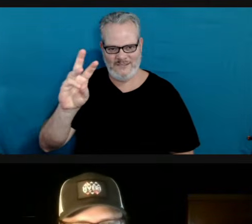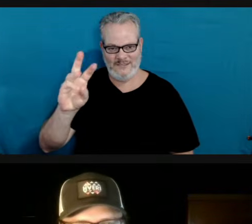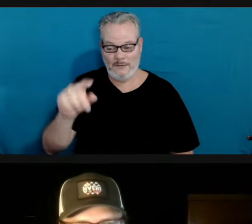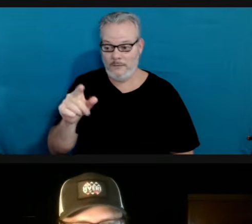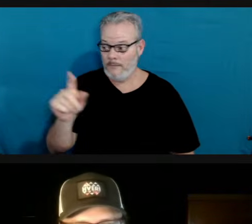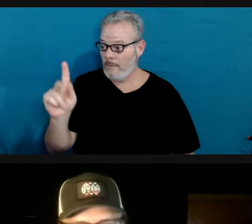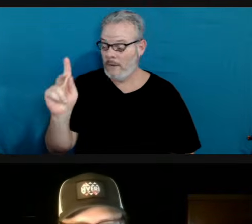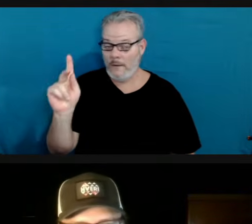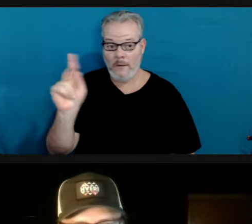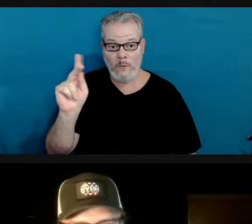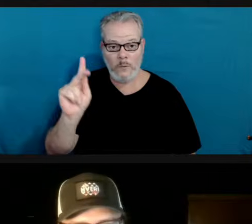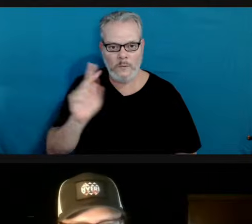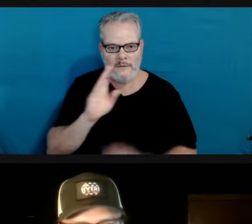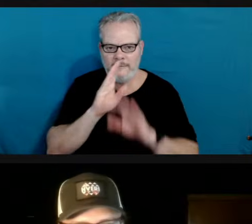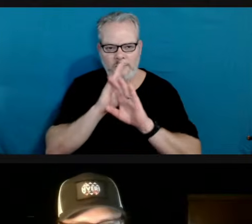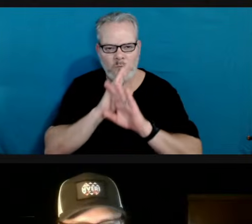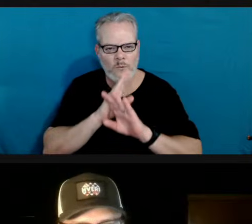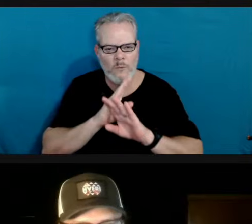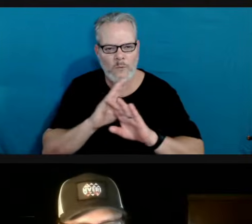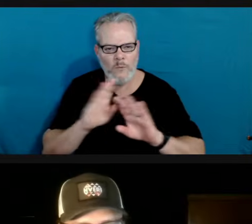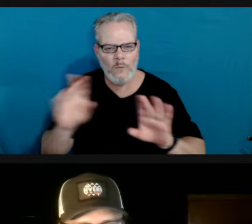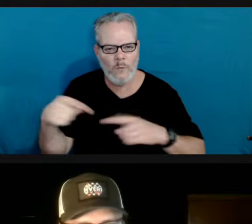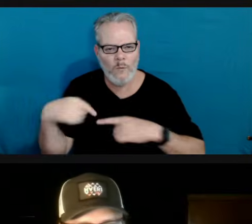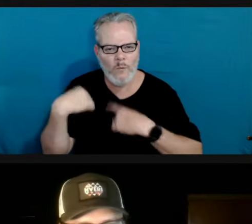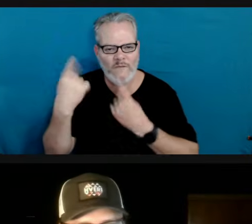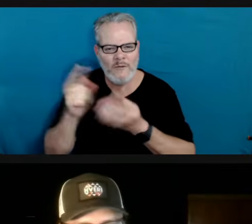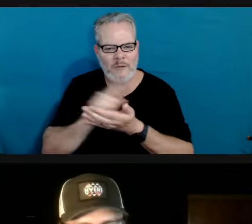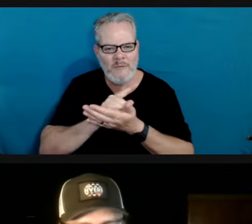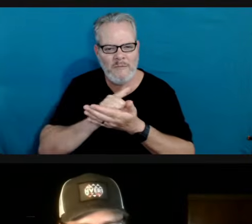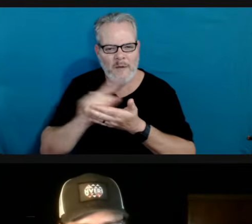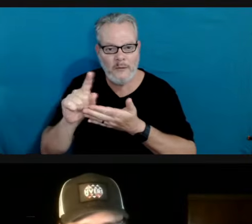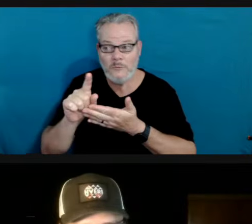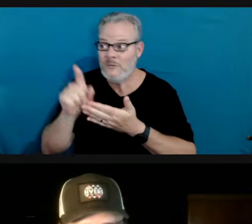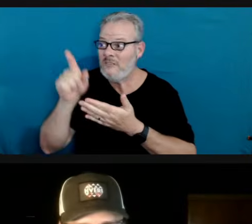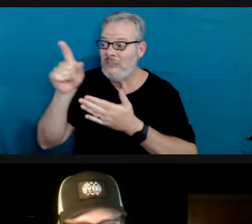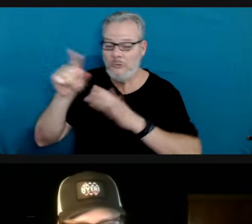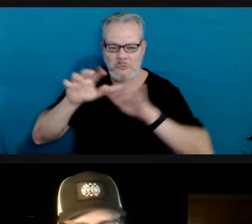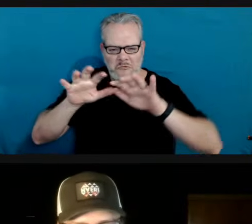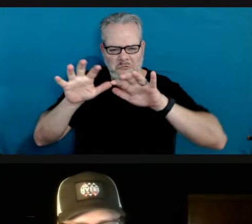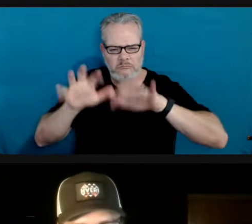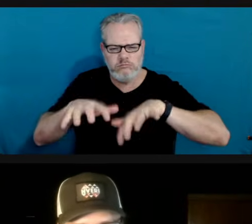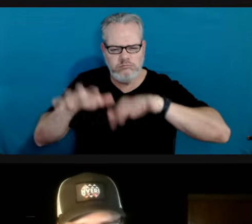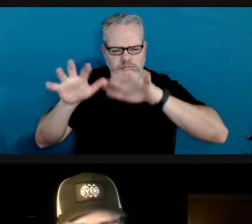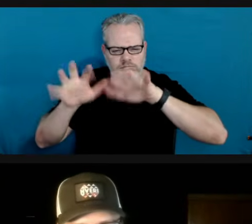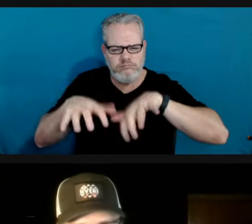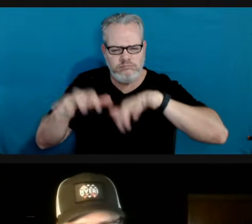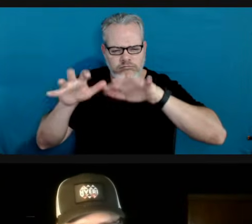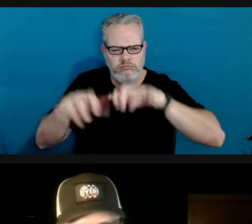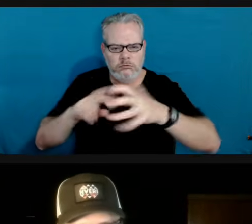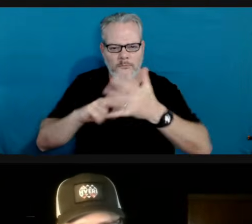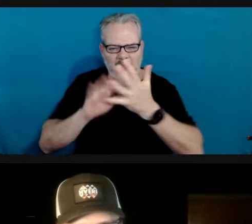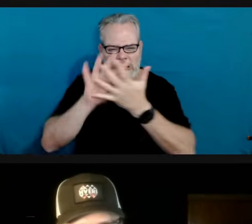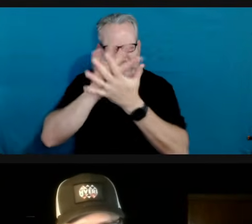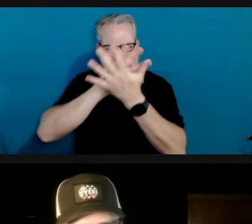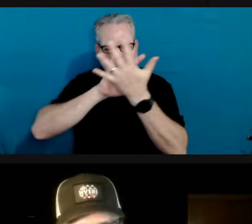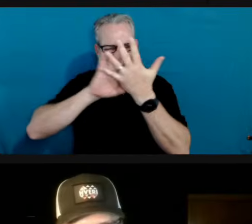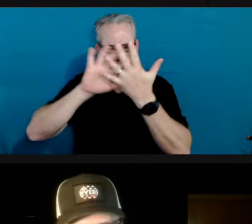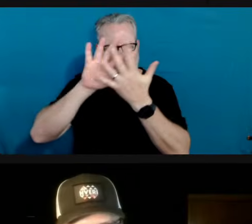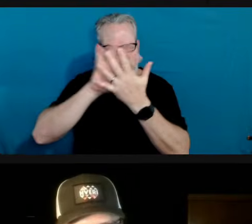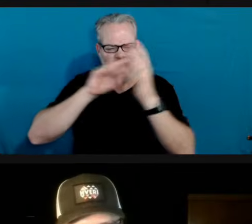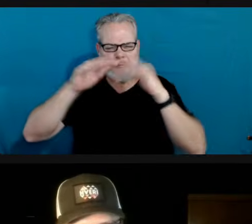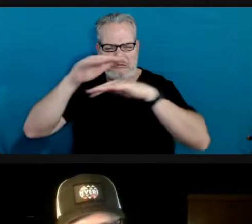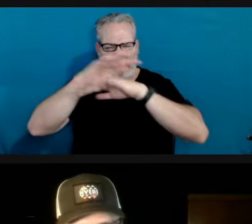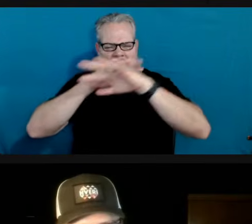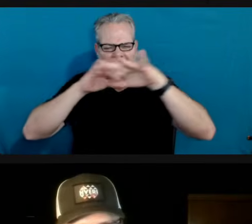week, mostly fogged in because of the stormy weather on Hawaii'i Island. The Kona Low that came through and